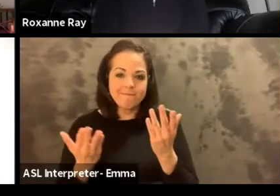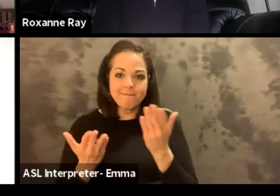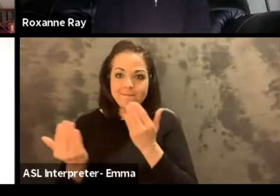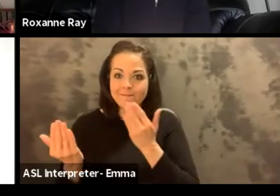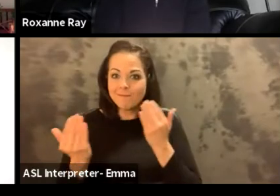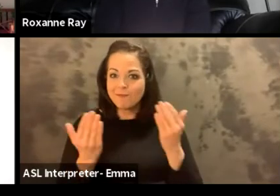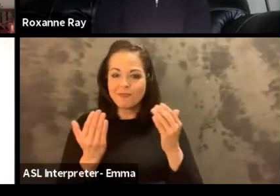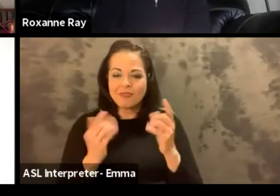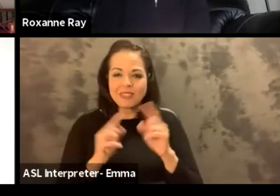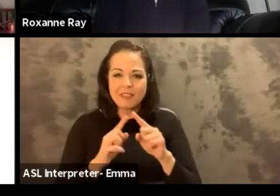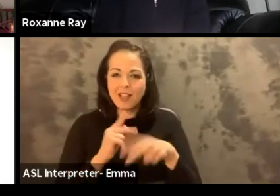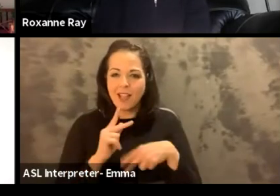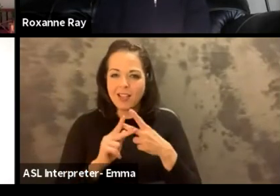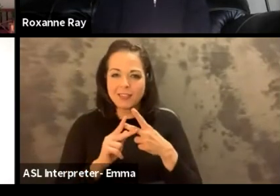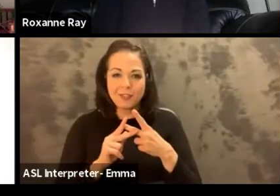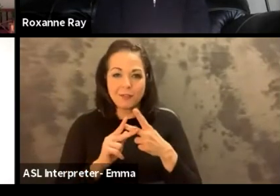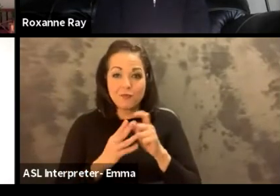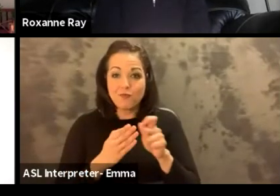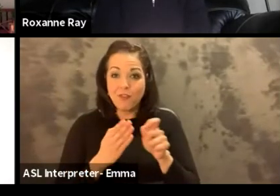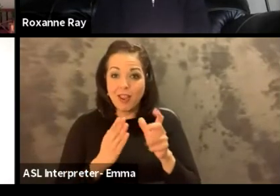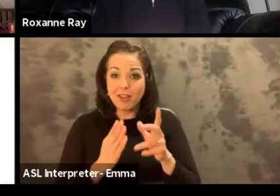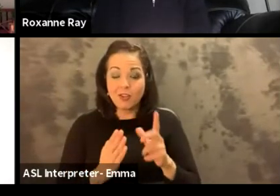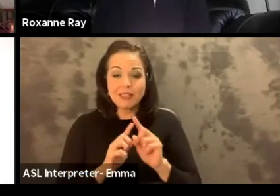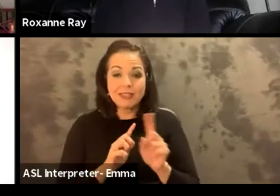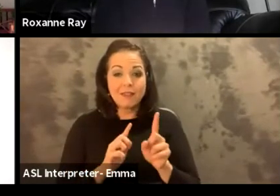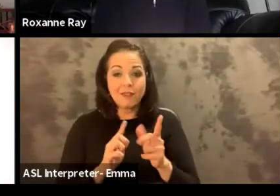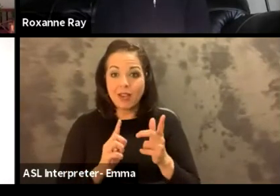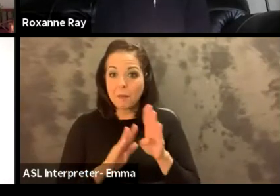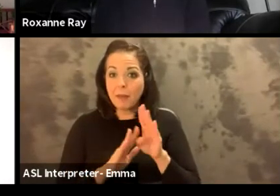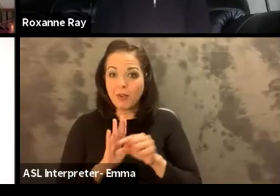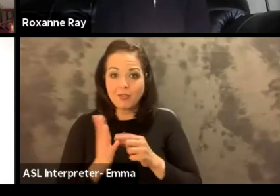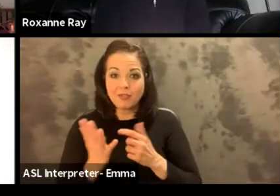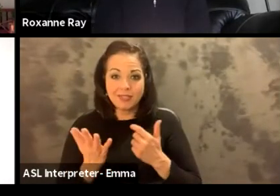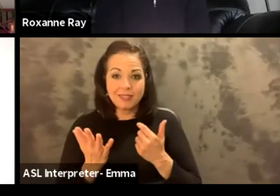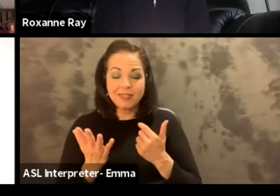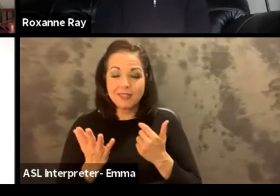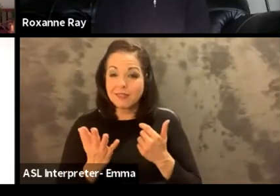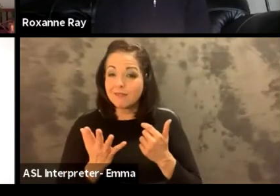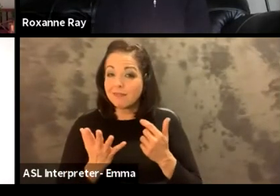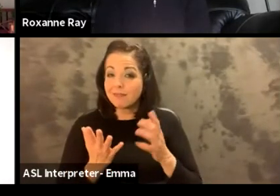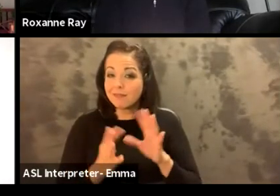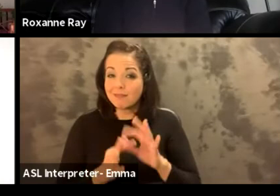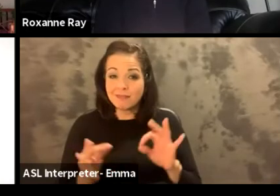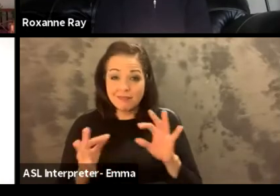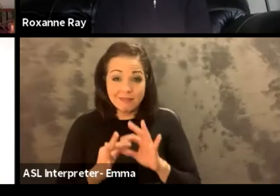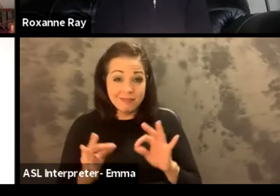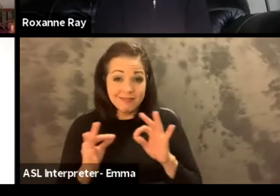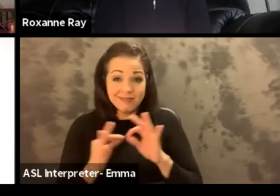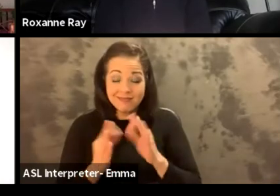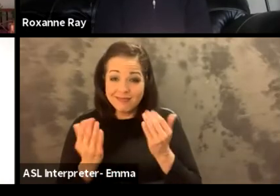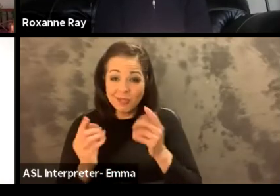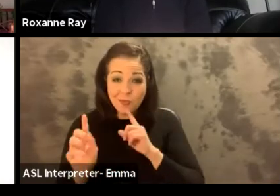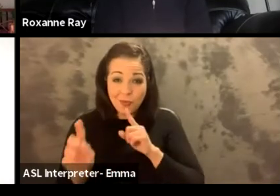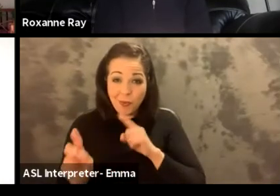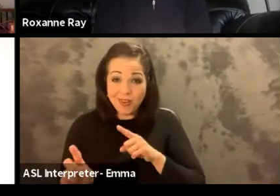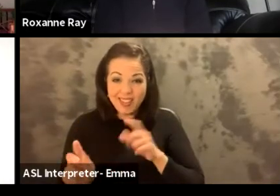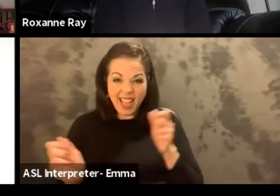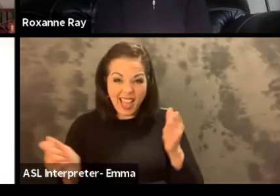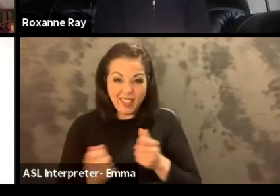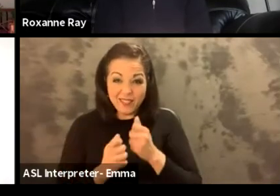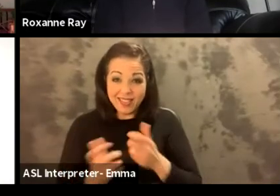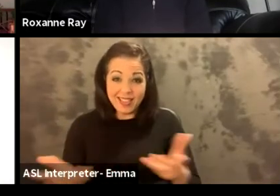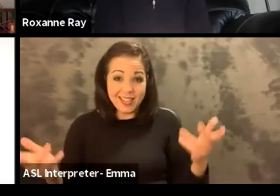of writer from every kind of background talking about everything, whether it's, you know,